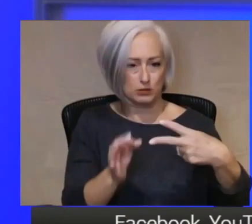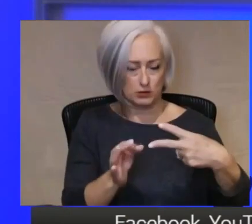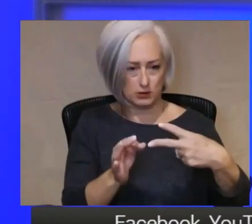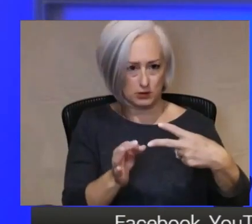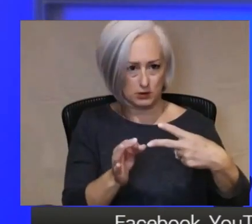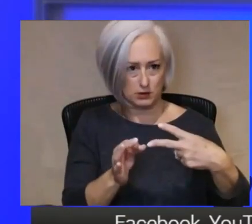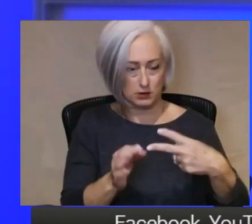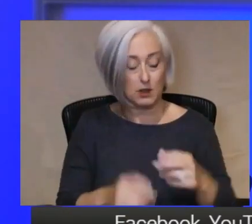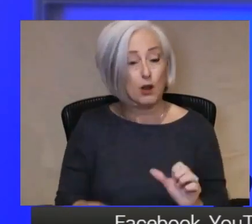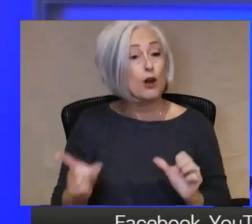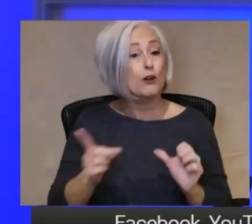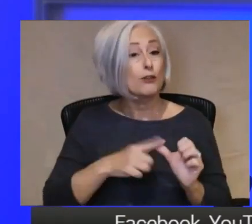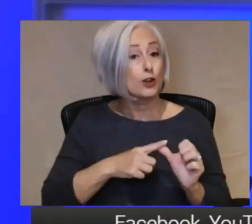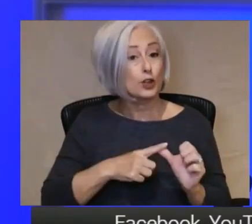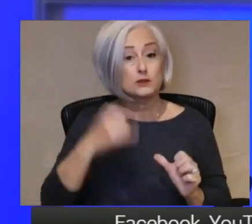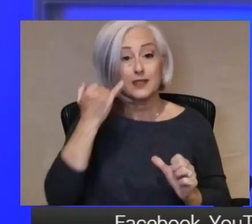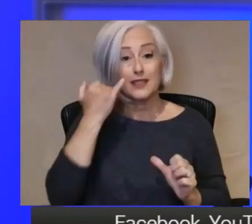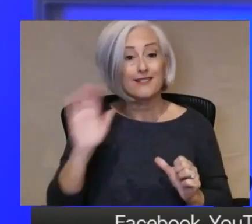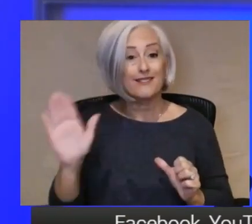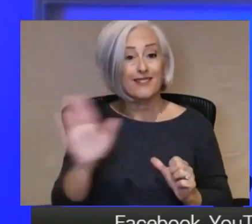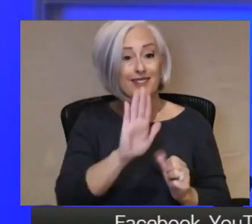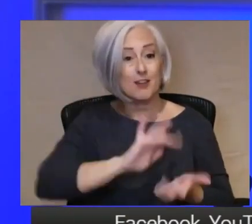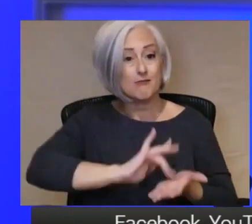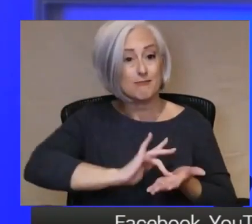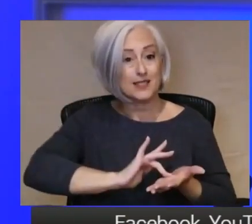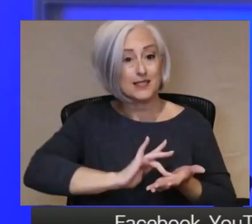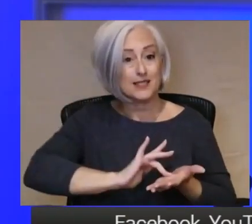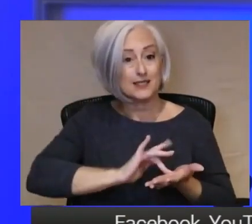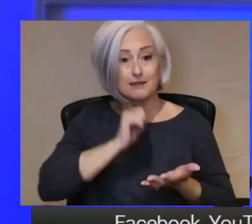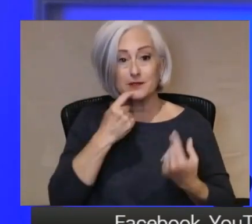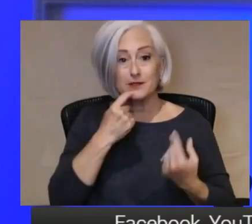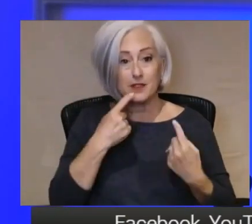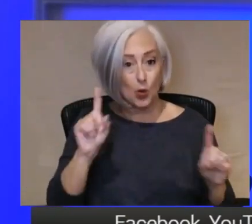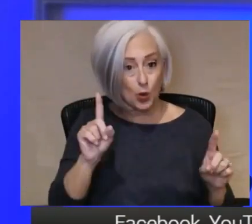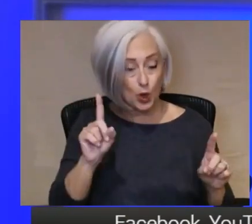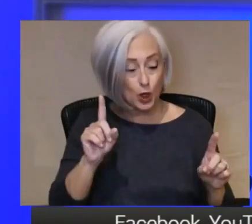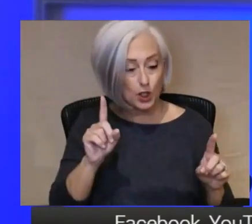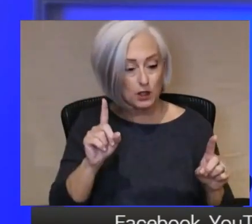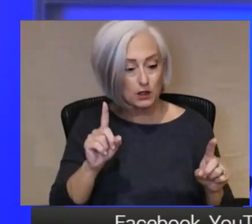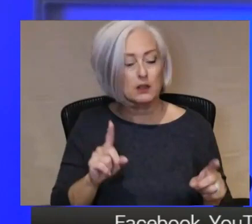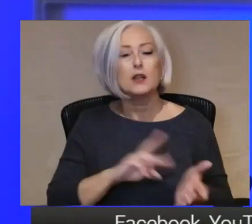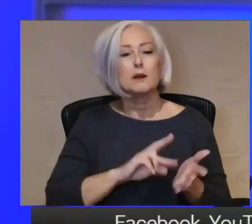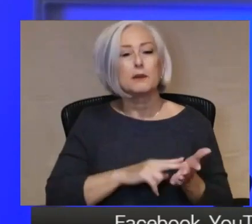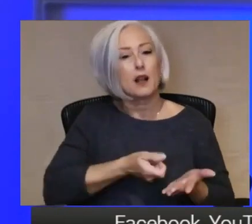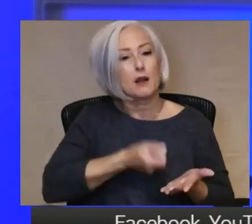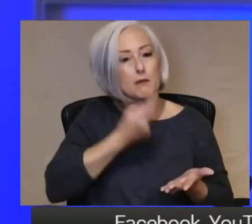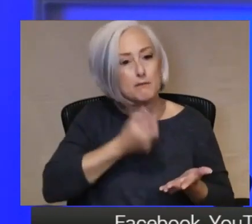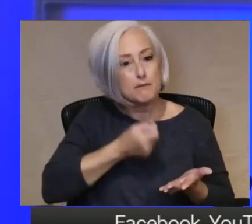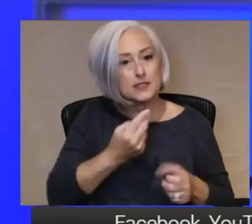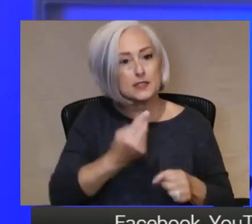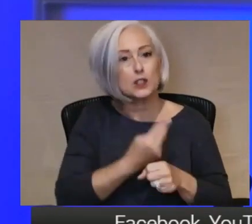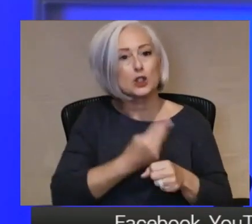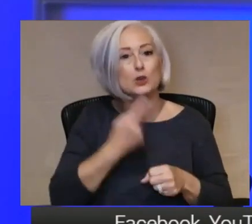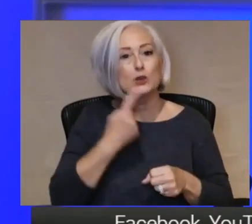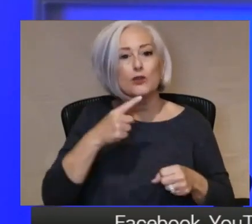the medication is not working well for the patient, that is, they're already on medication for tremor and they either can't tolerate it or the tremor's just progressed and